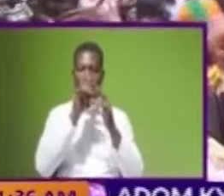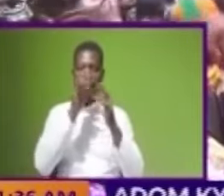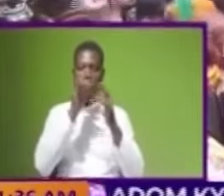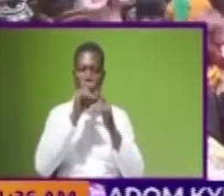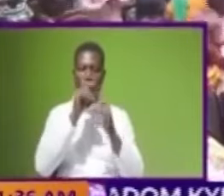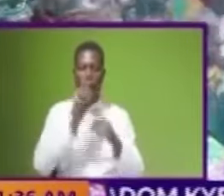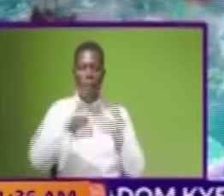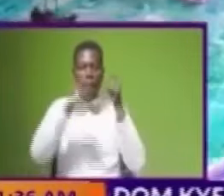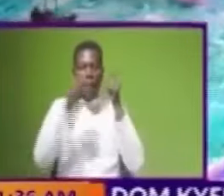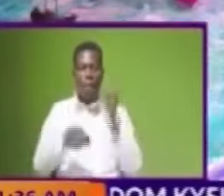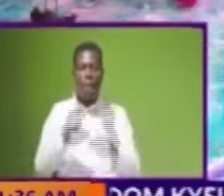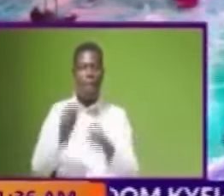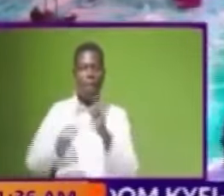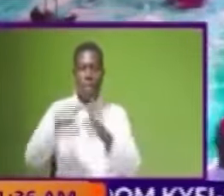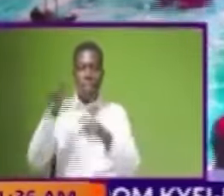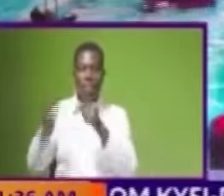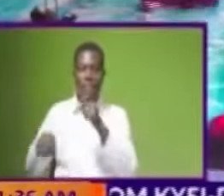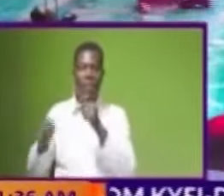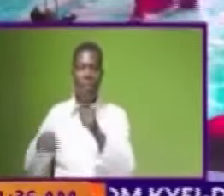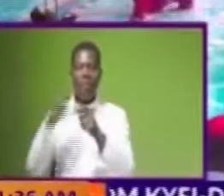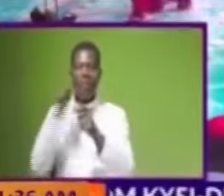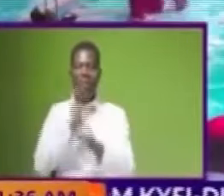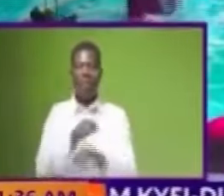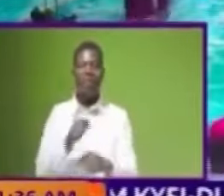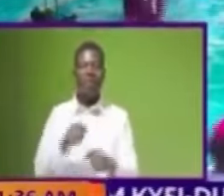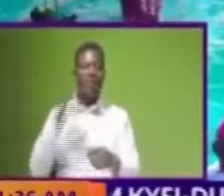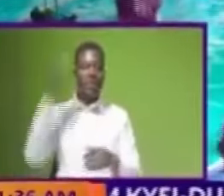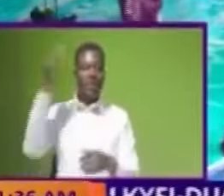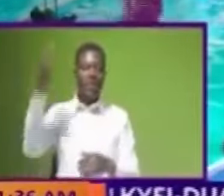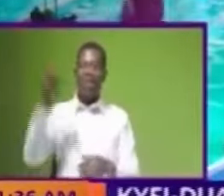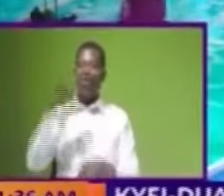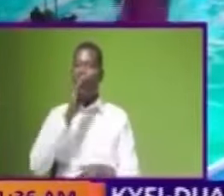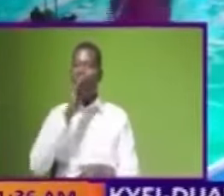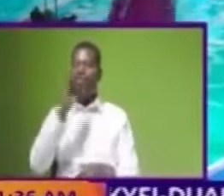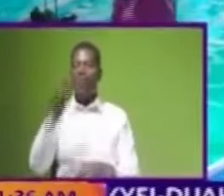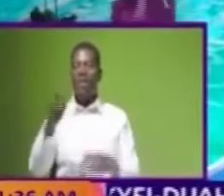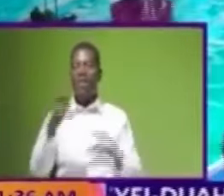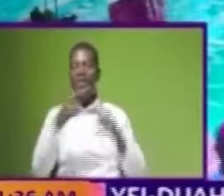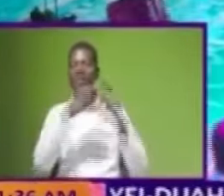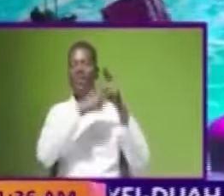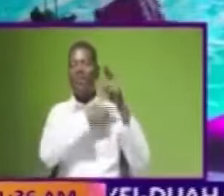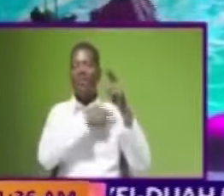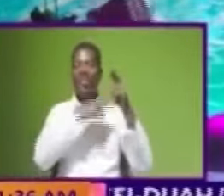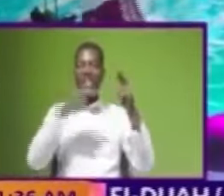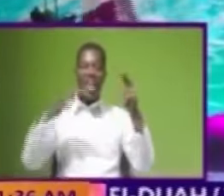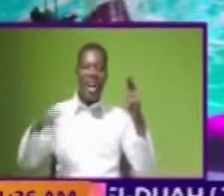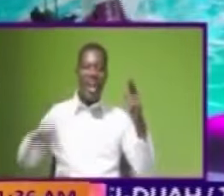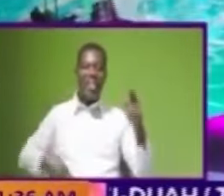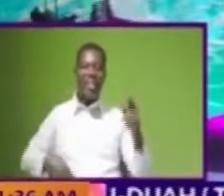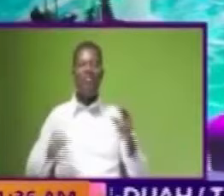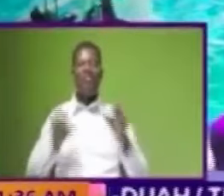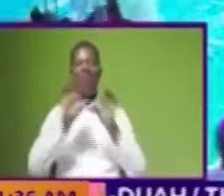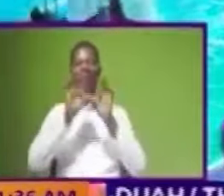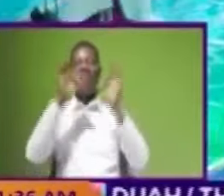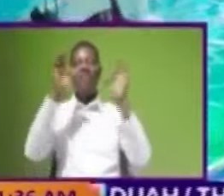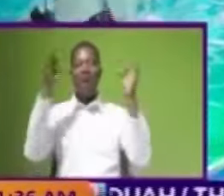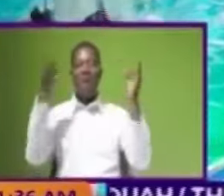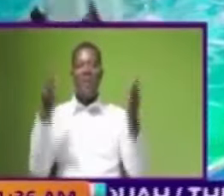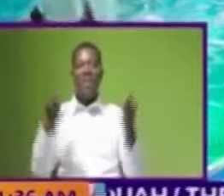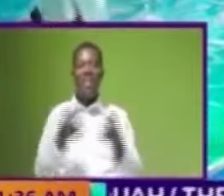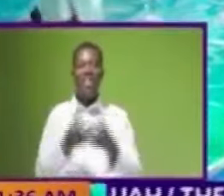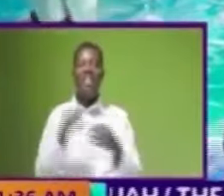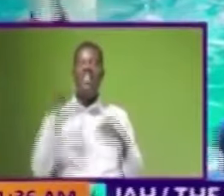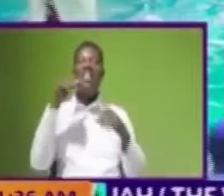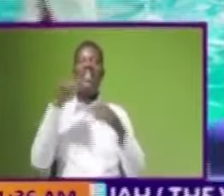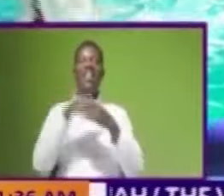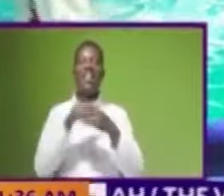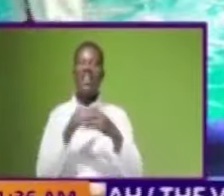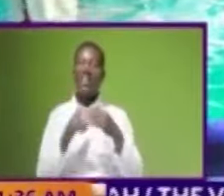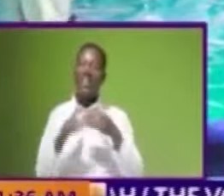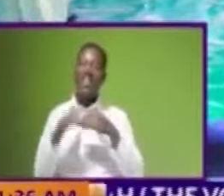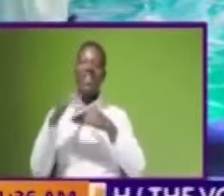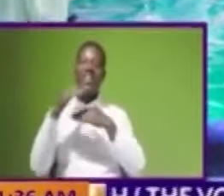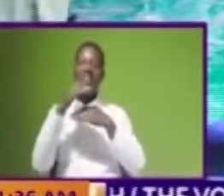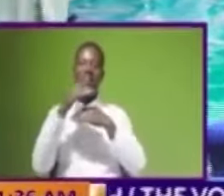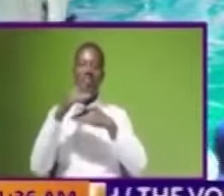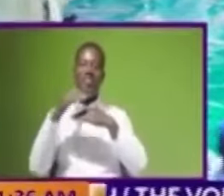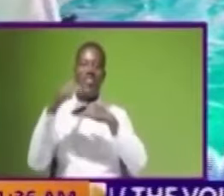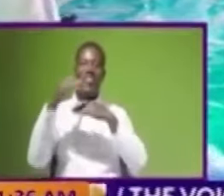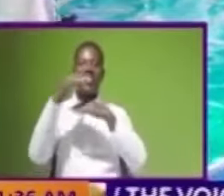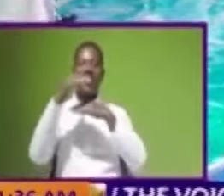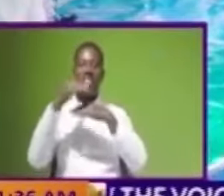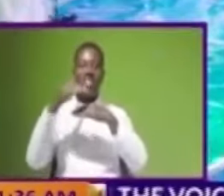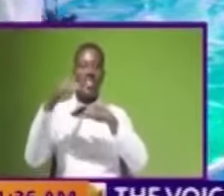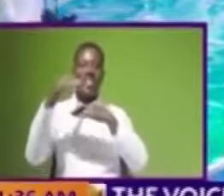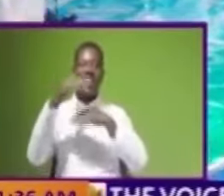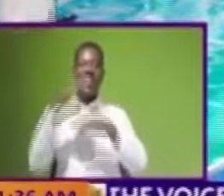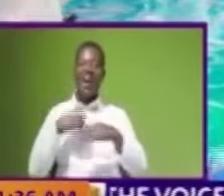Won't ye and a watty. Oh, sir, where? Me ma cano crutch the woo. T. Me nothing can change,